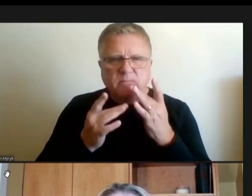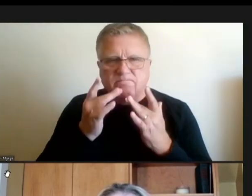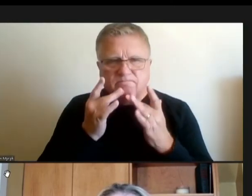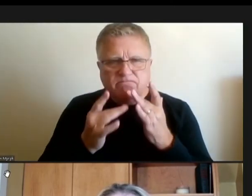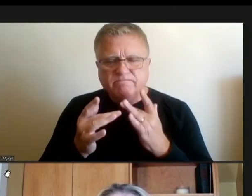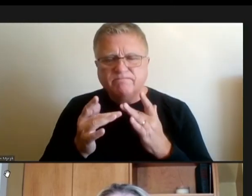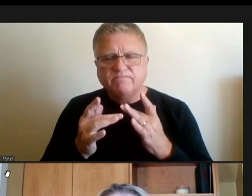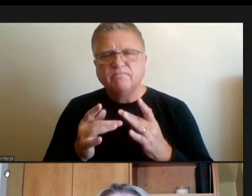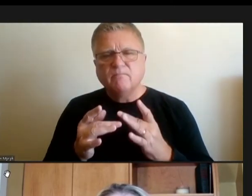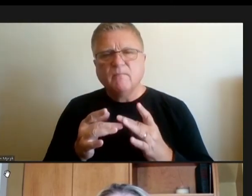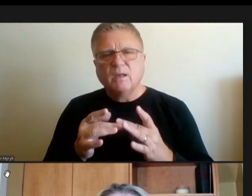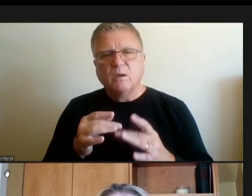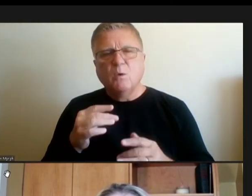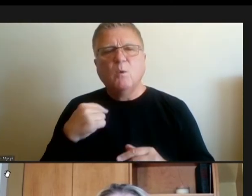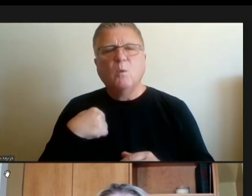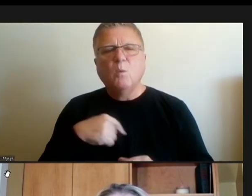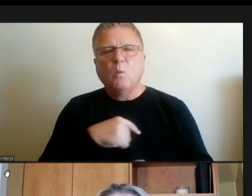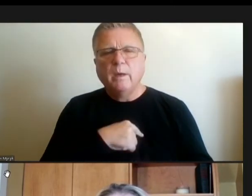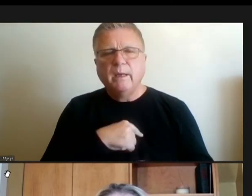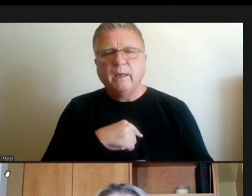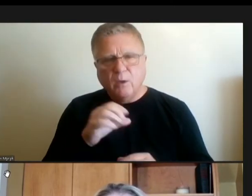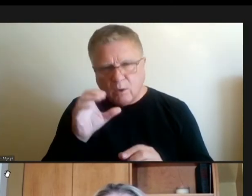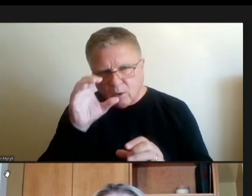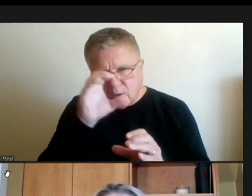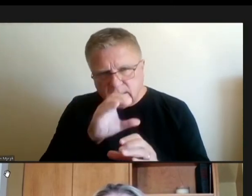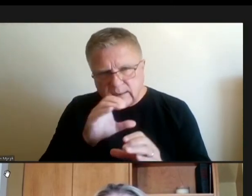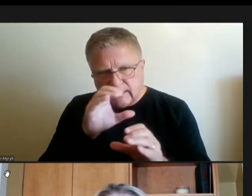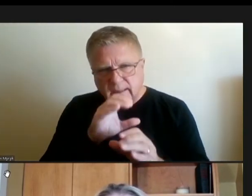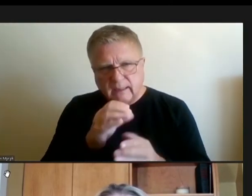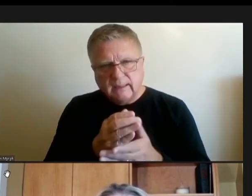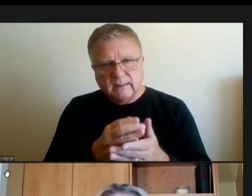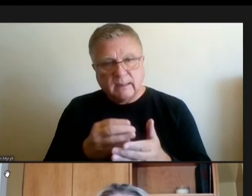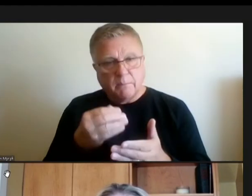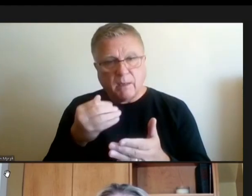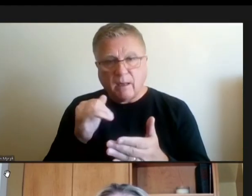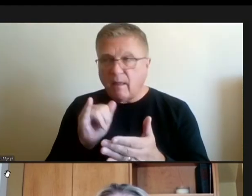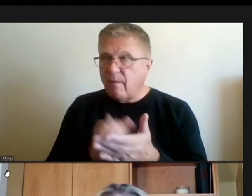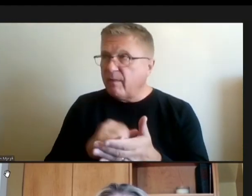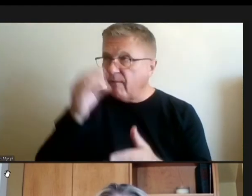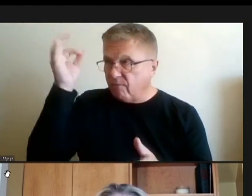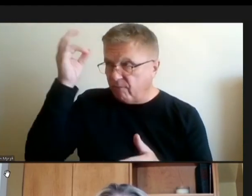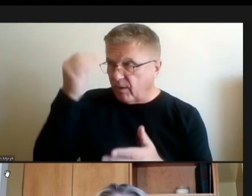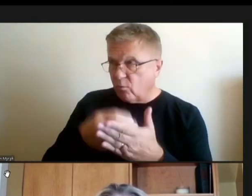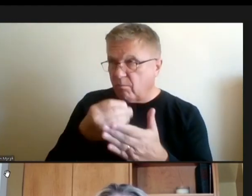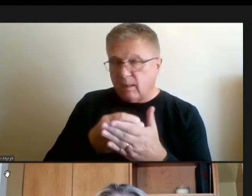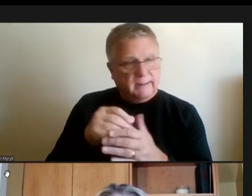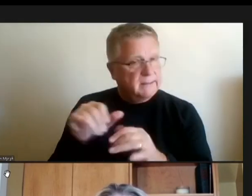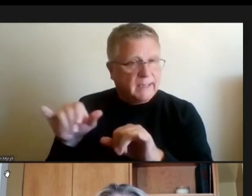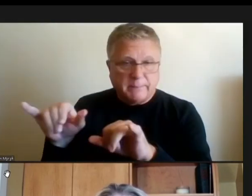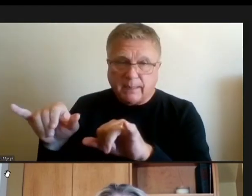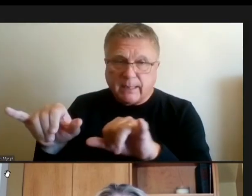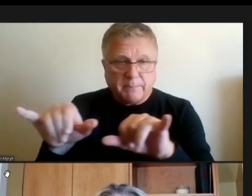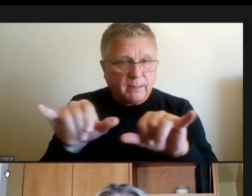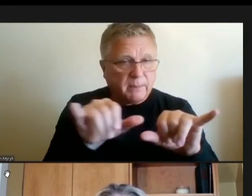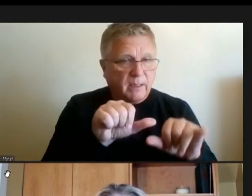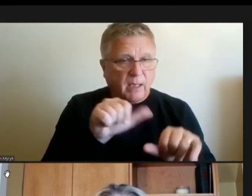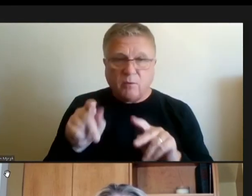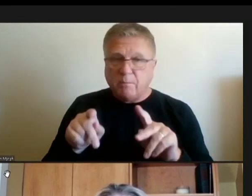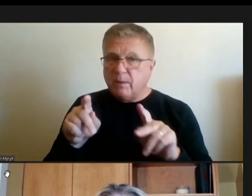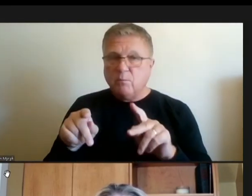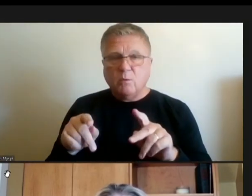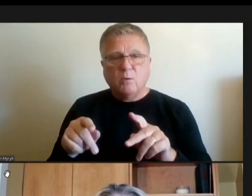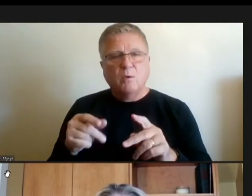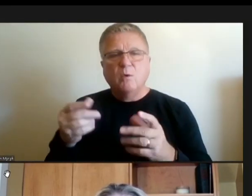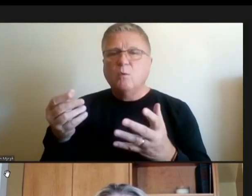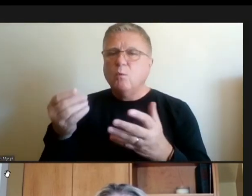We are seeking some of that federal money, just like everybody else. We have